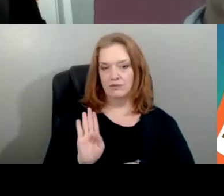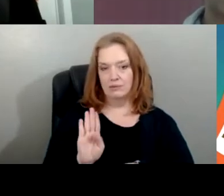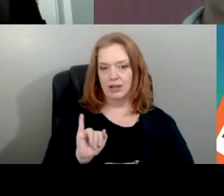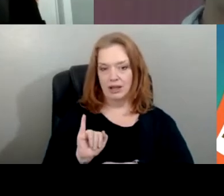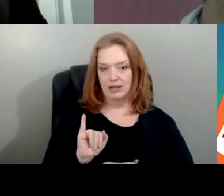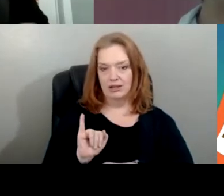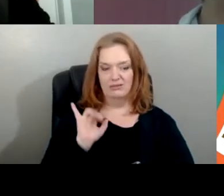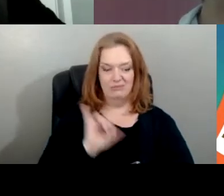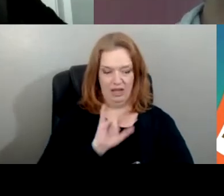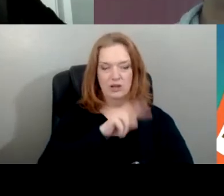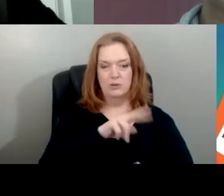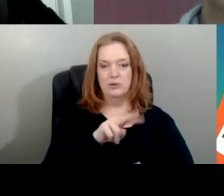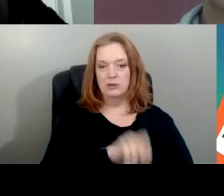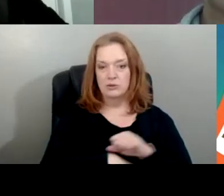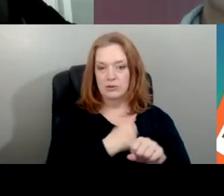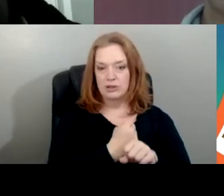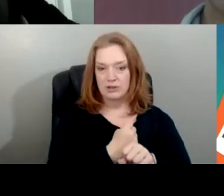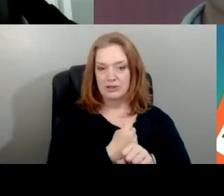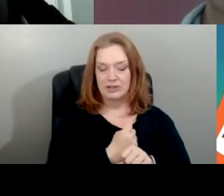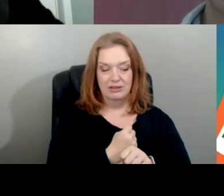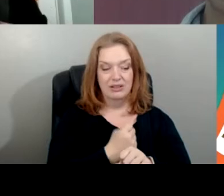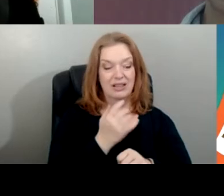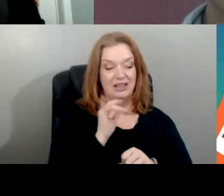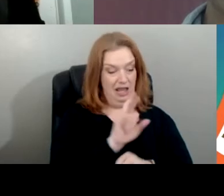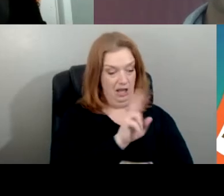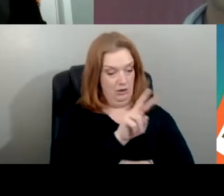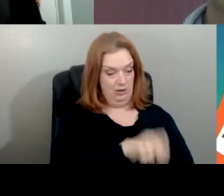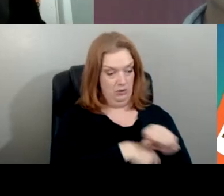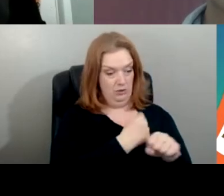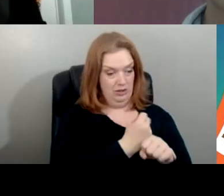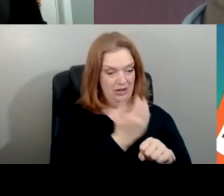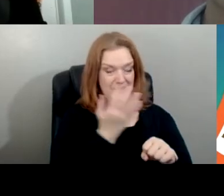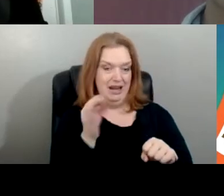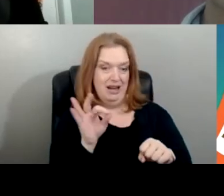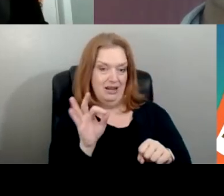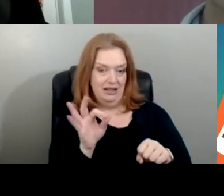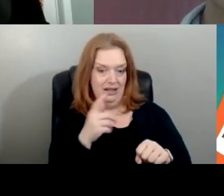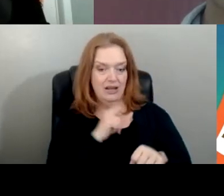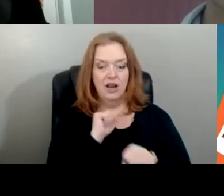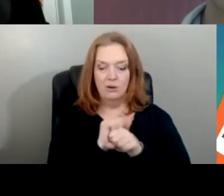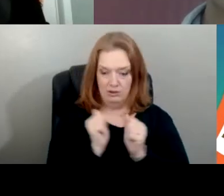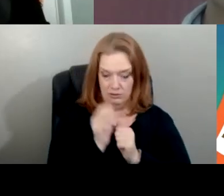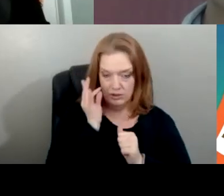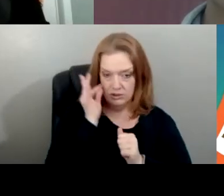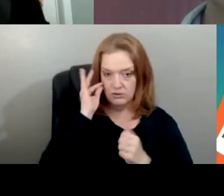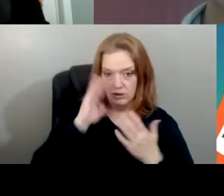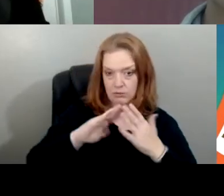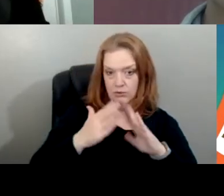the FBI. 19 of which was working with tribal communities, in